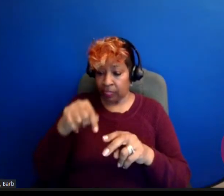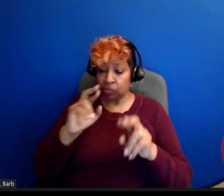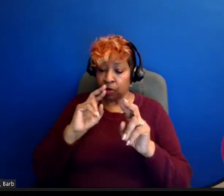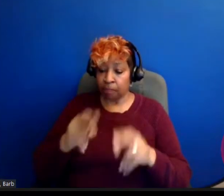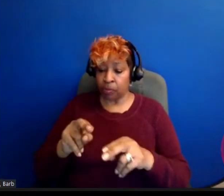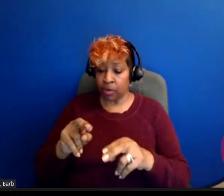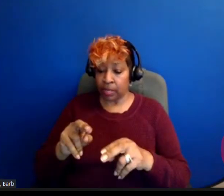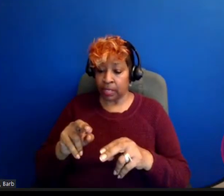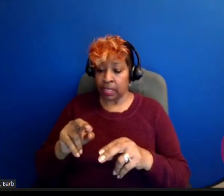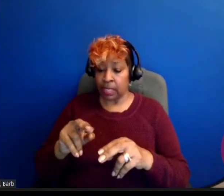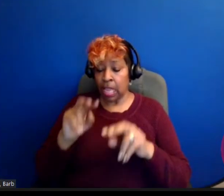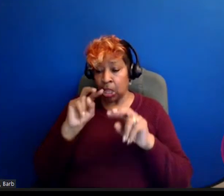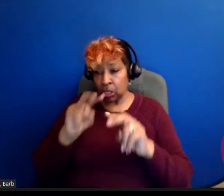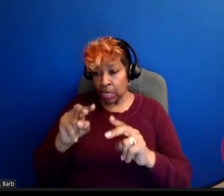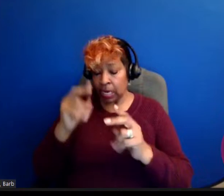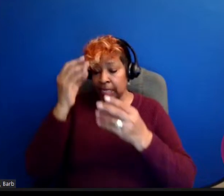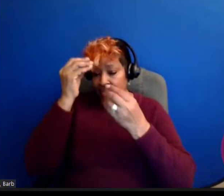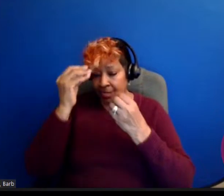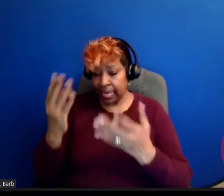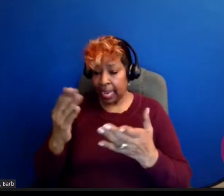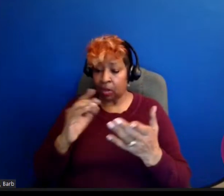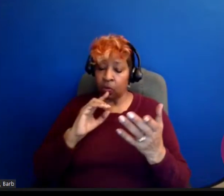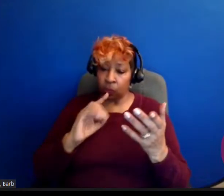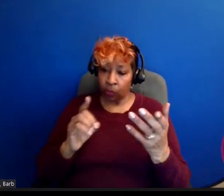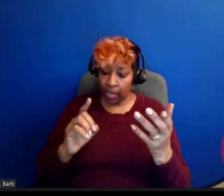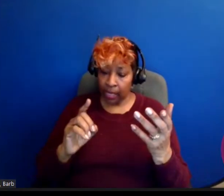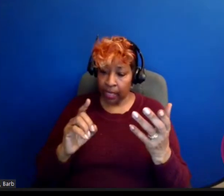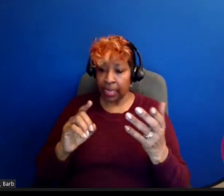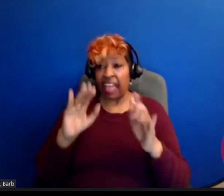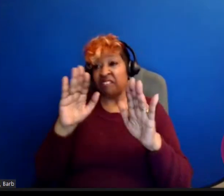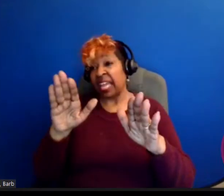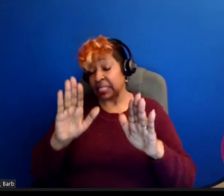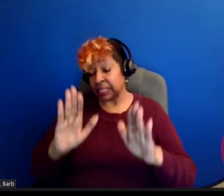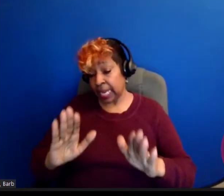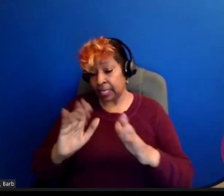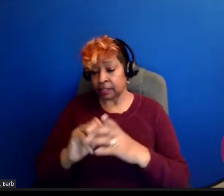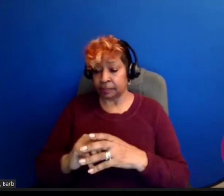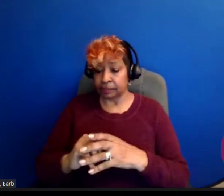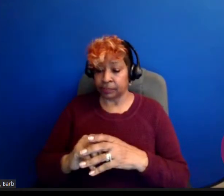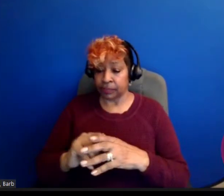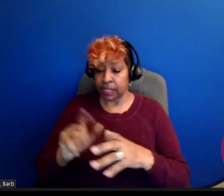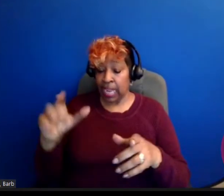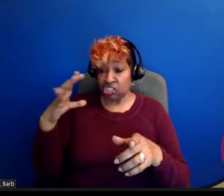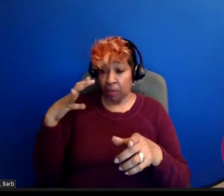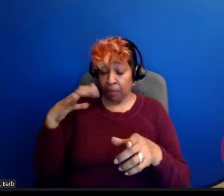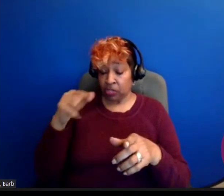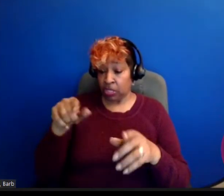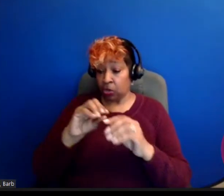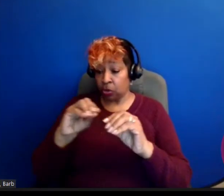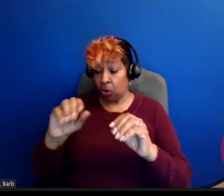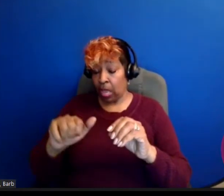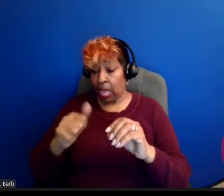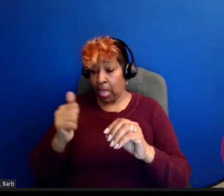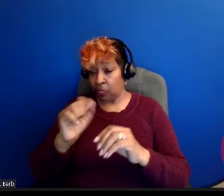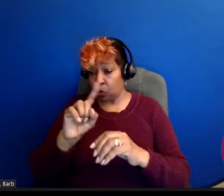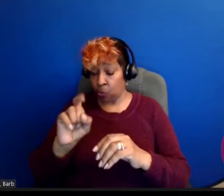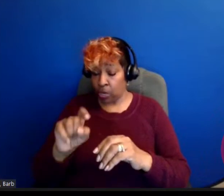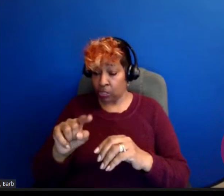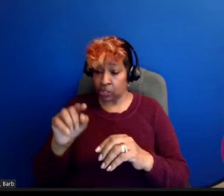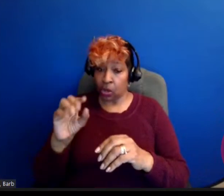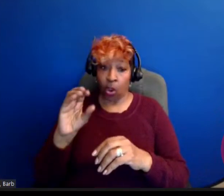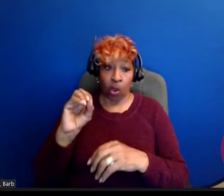at our data, really. Fantastic. Chairperson Raby, there are no further questions. All right,